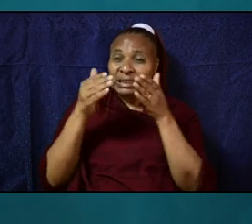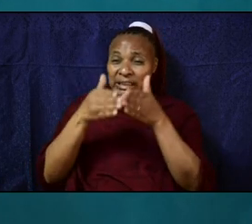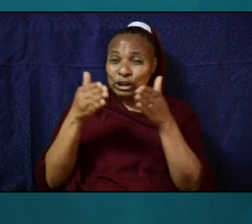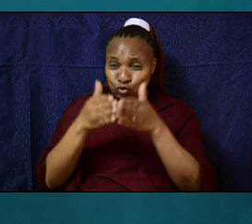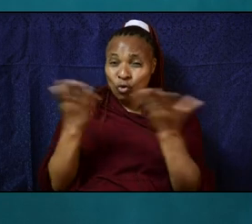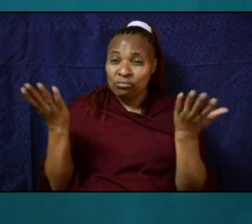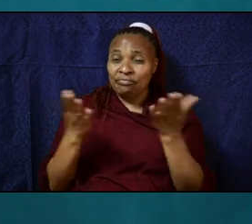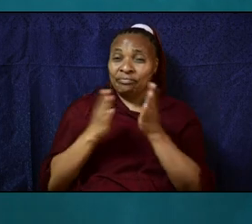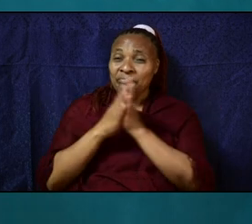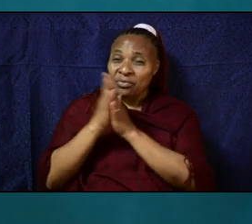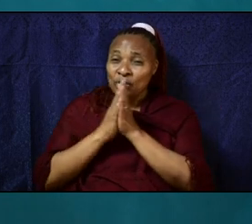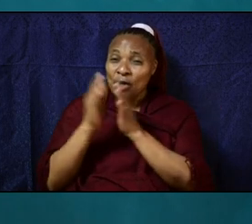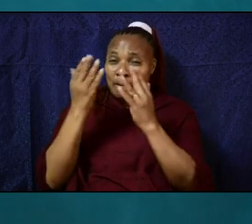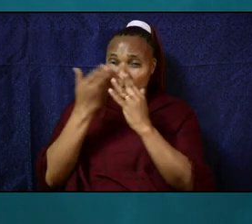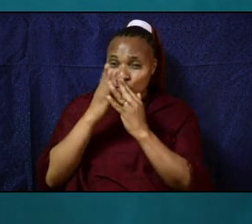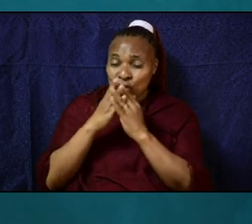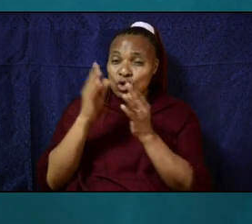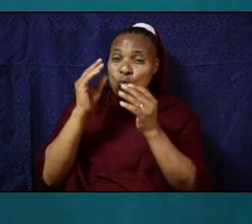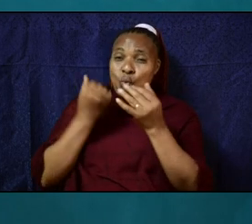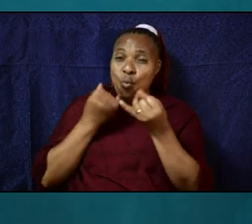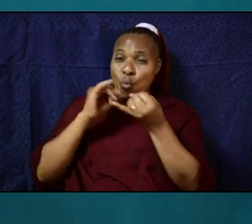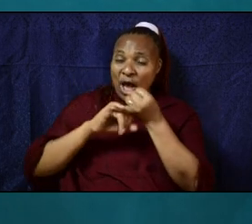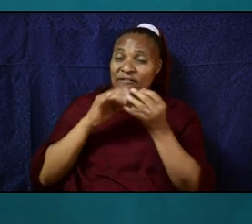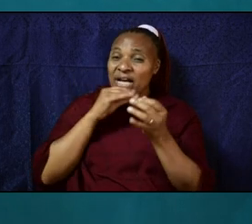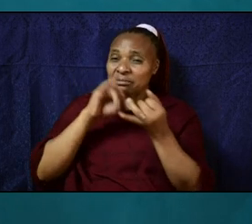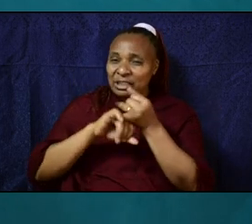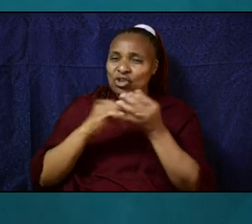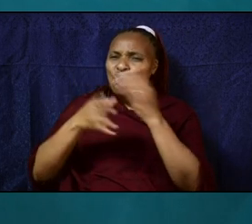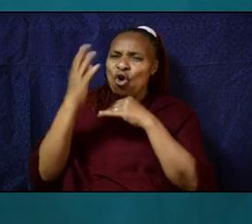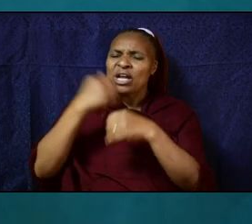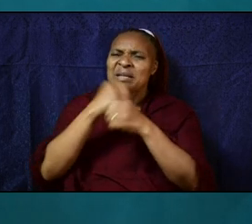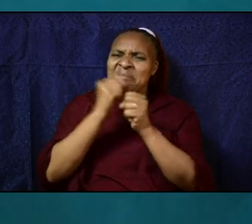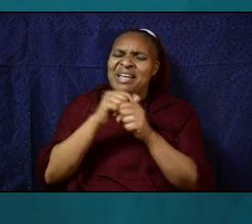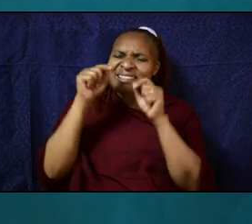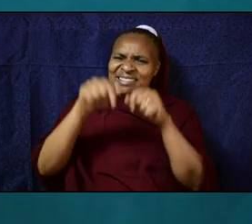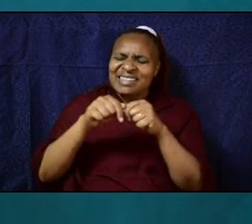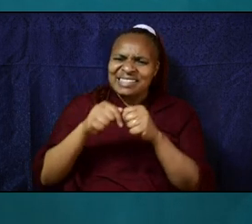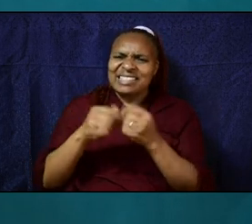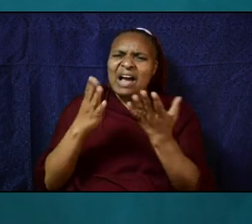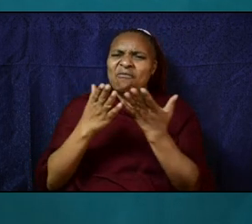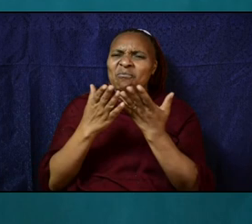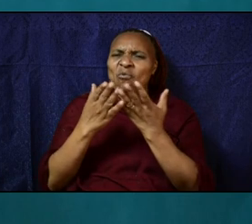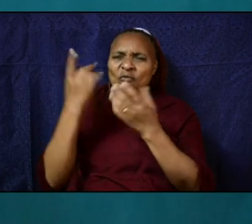wife and husband. God draws a firm line against casual and illicit sex.